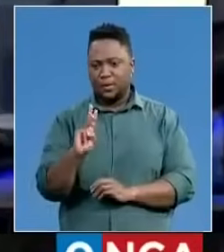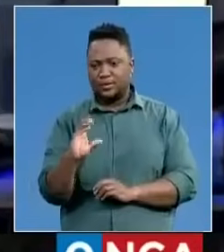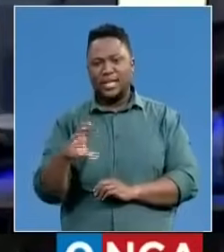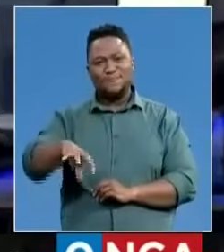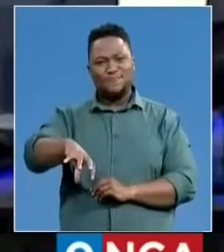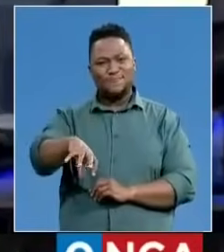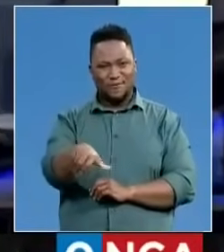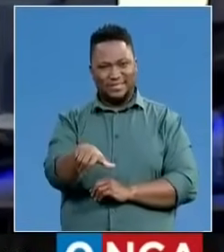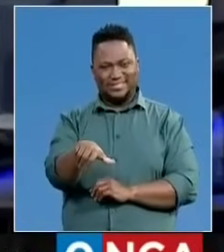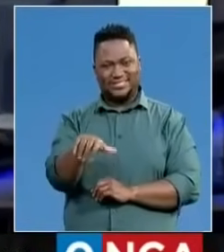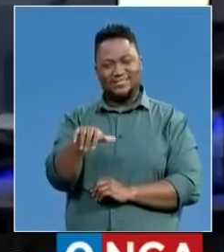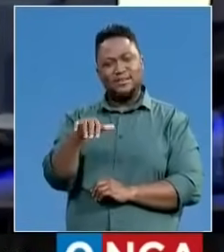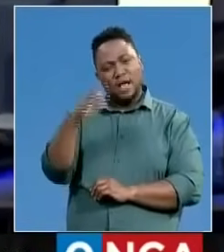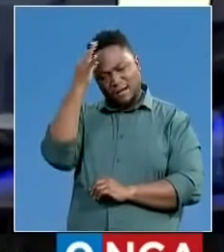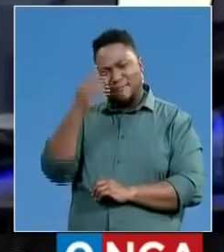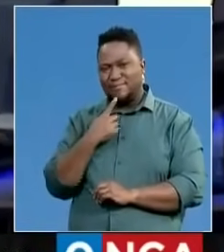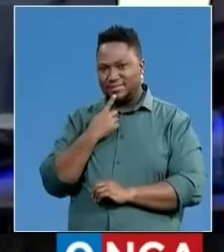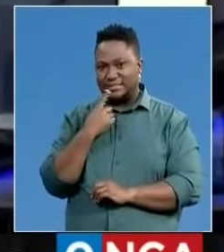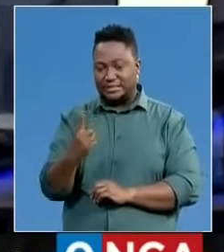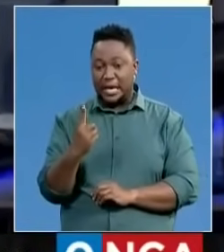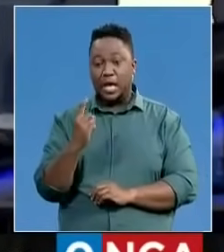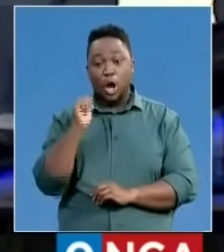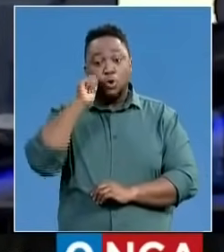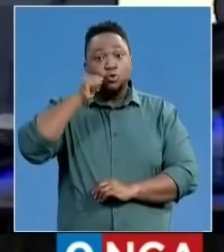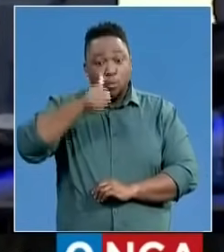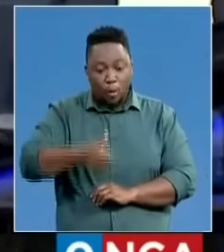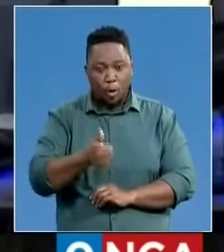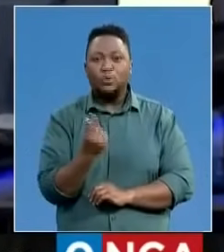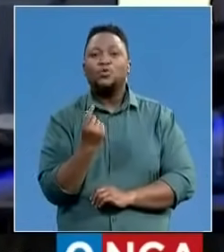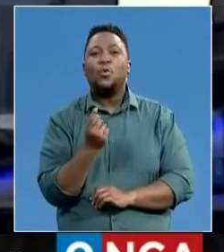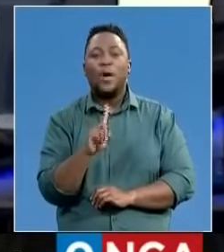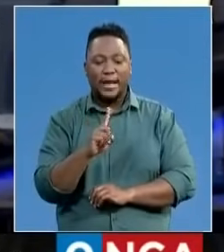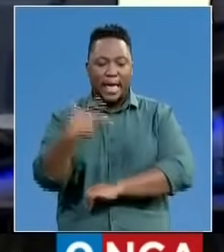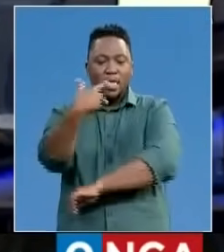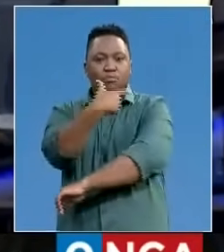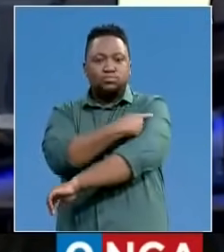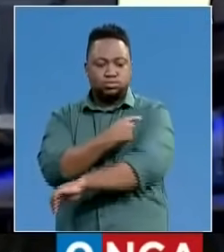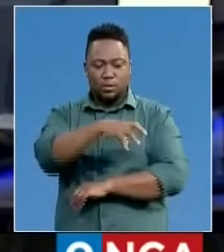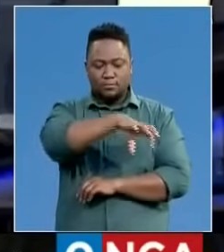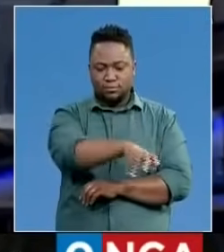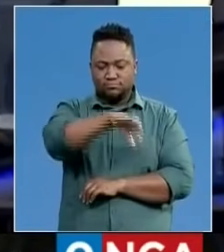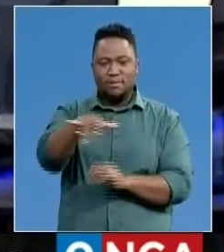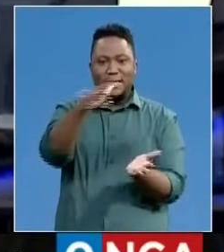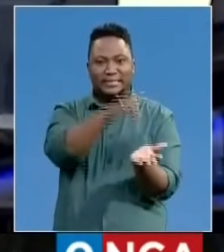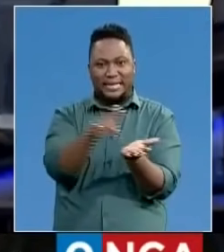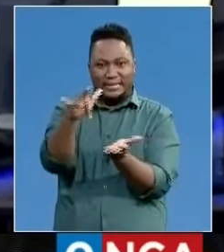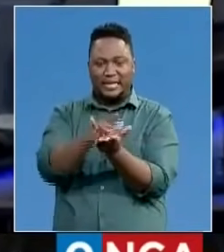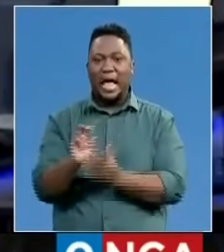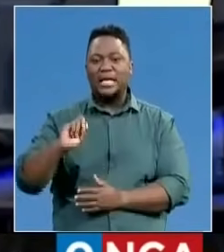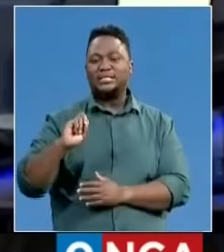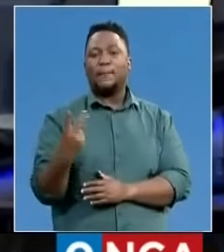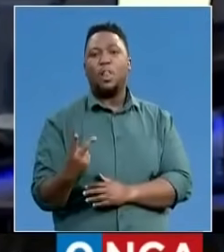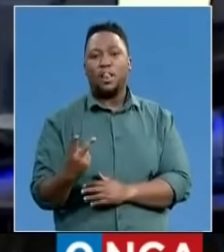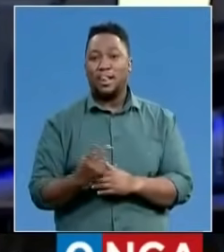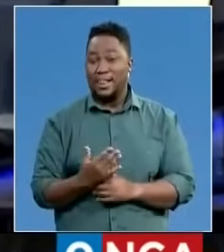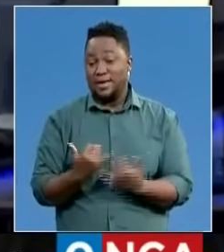The Western Cape government says it will be doubling its COVID-19 vaccine sites from Monday. So far, just over 640,000 people, or